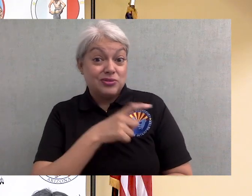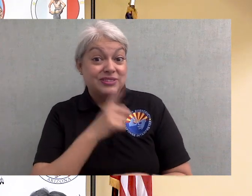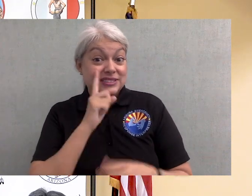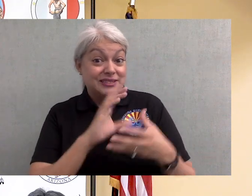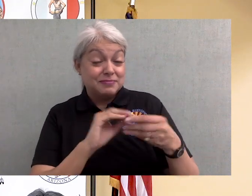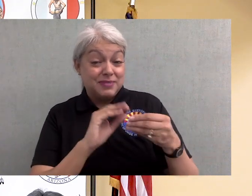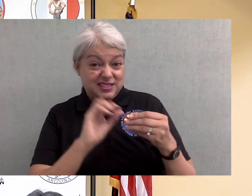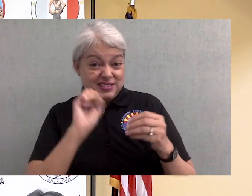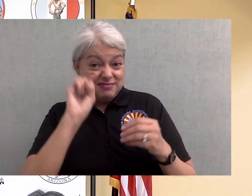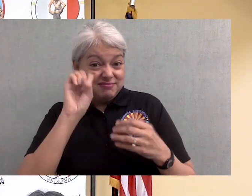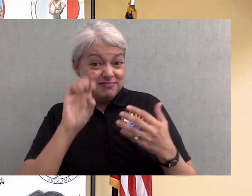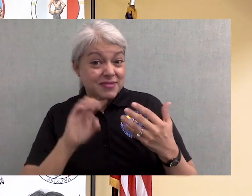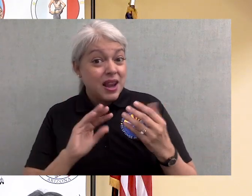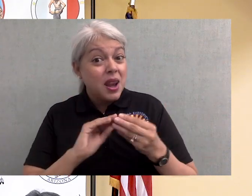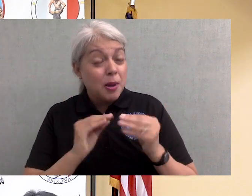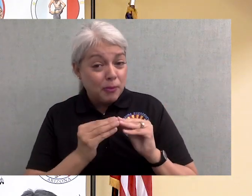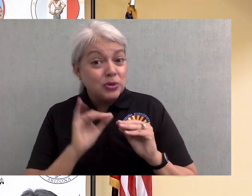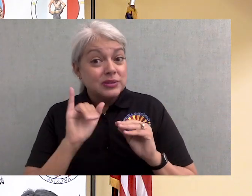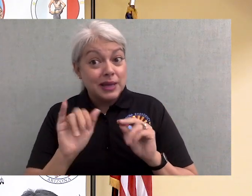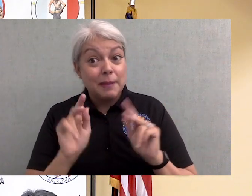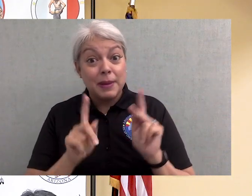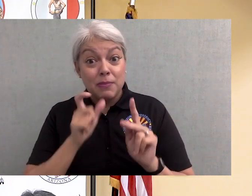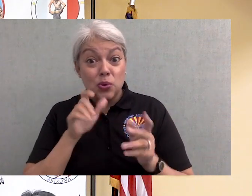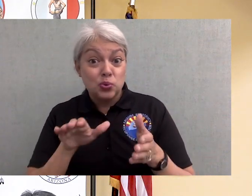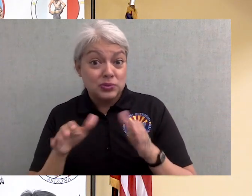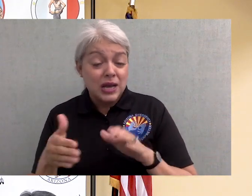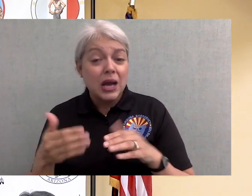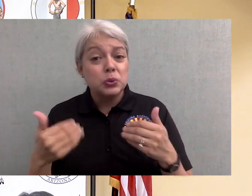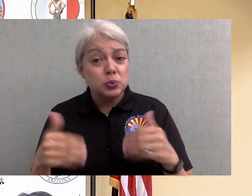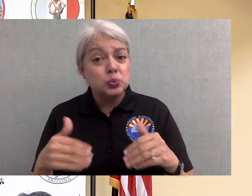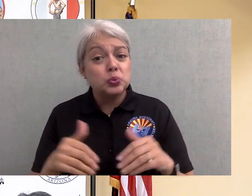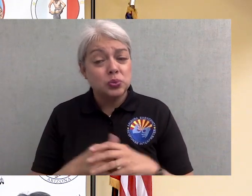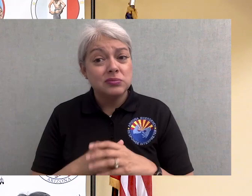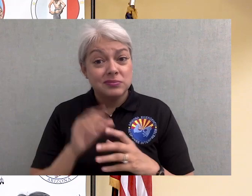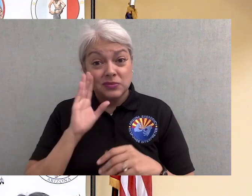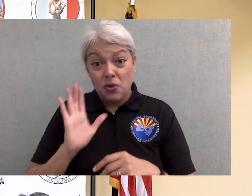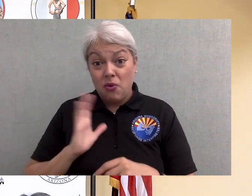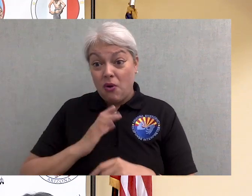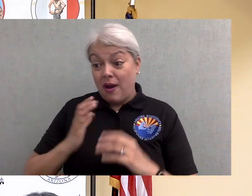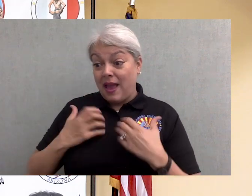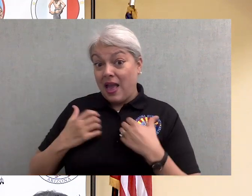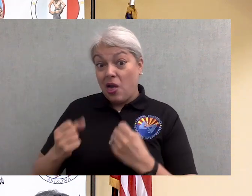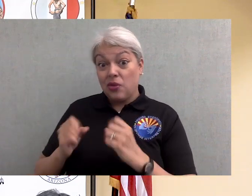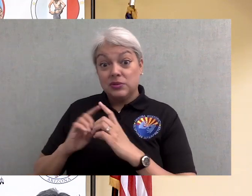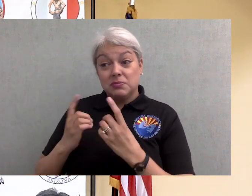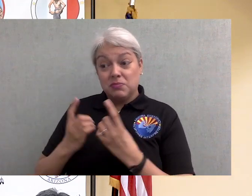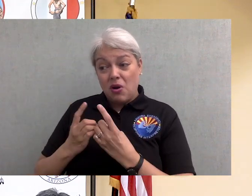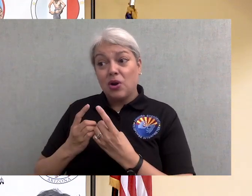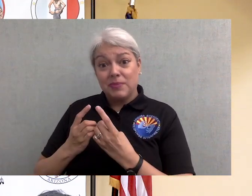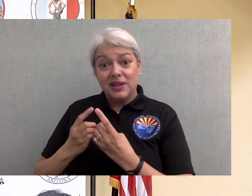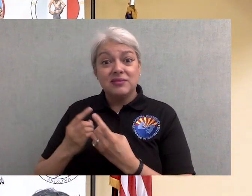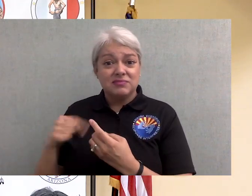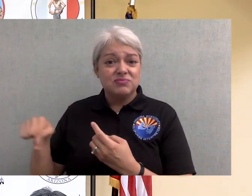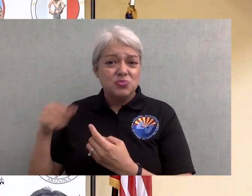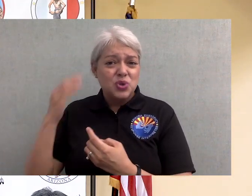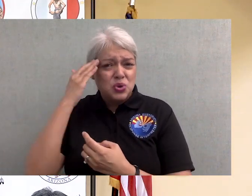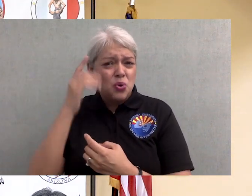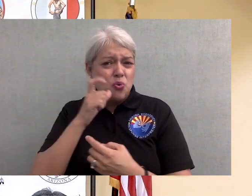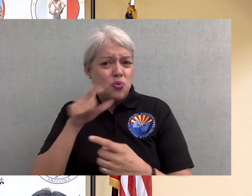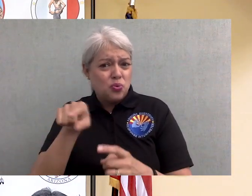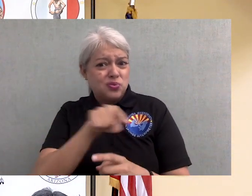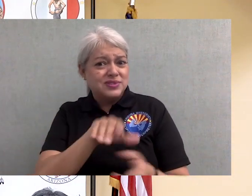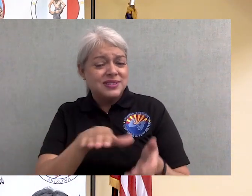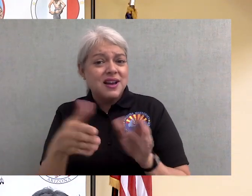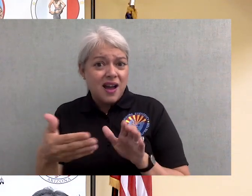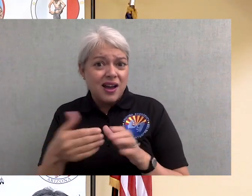know anyone in the health department that did not know those folks, and some of them were my patients that I had taken care of for almost 15